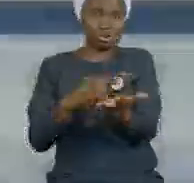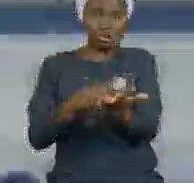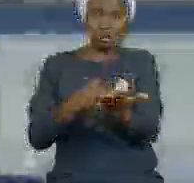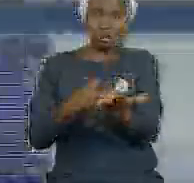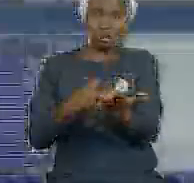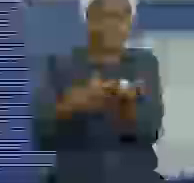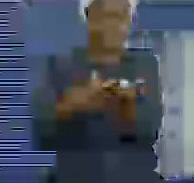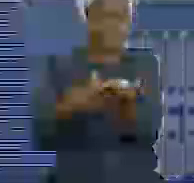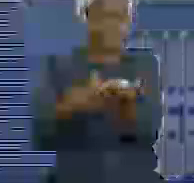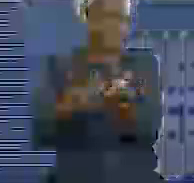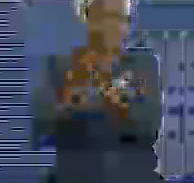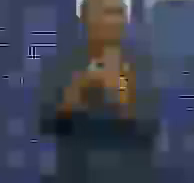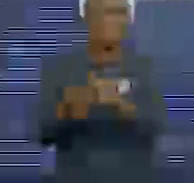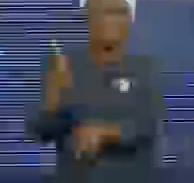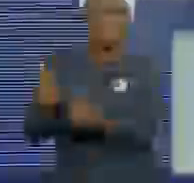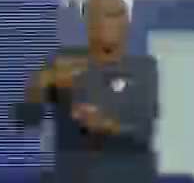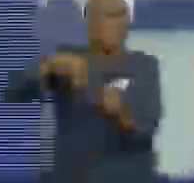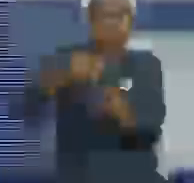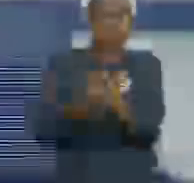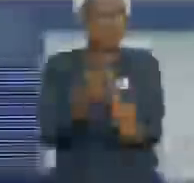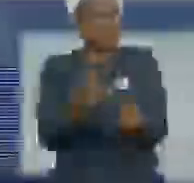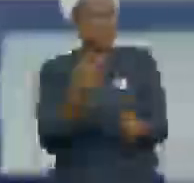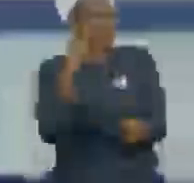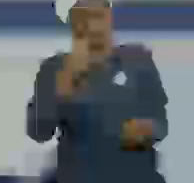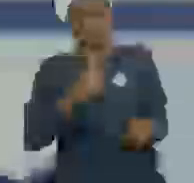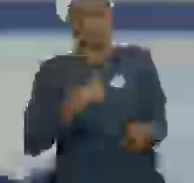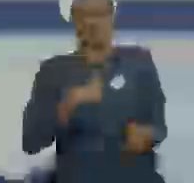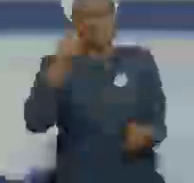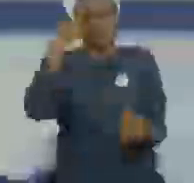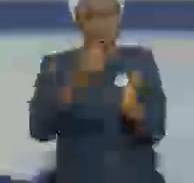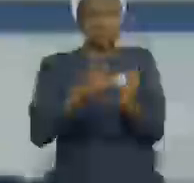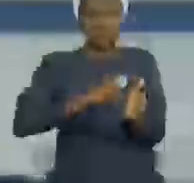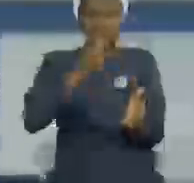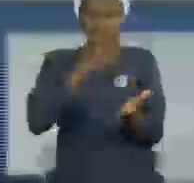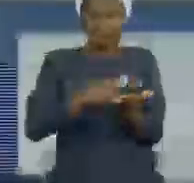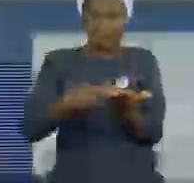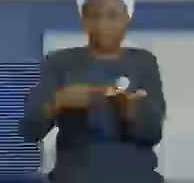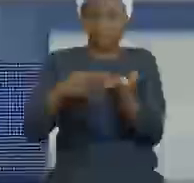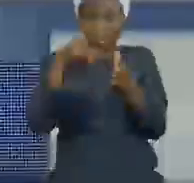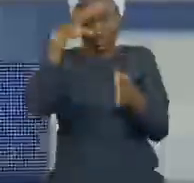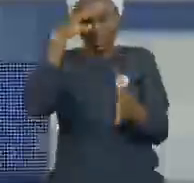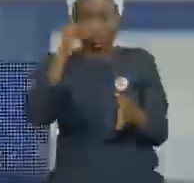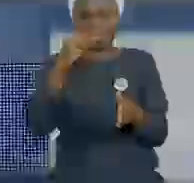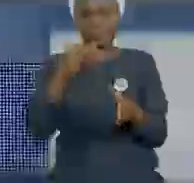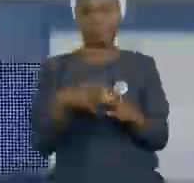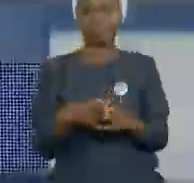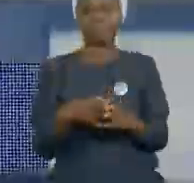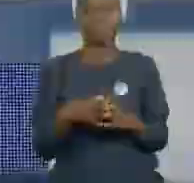good man, he's a righteous man. All those people offended him, he didn't even touch them.